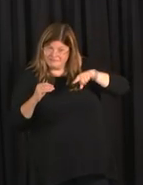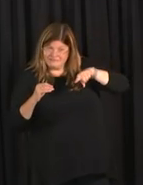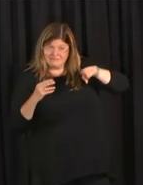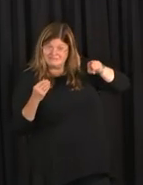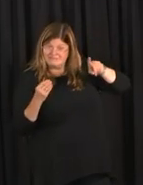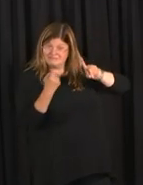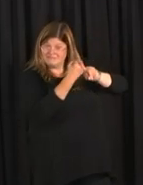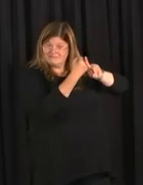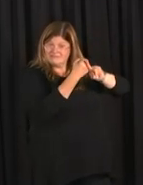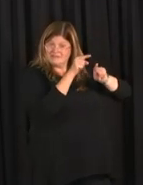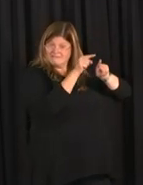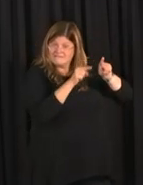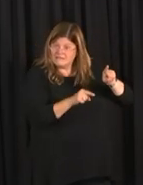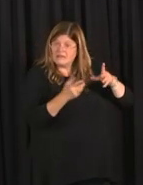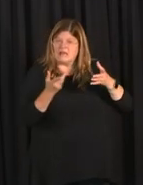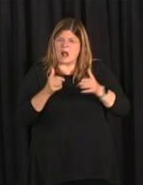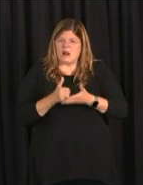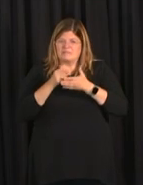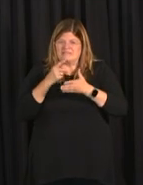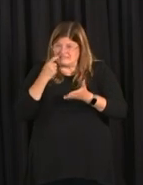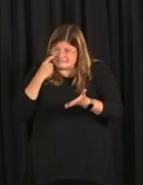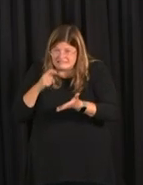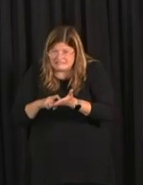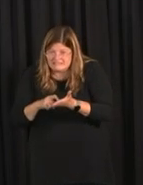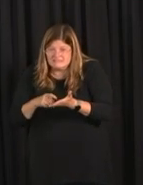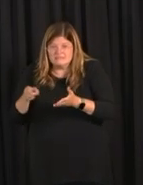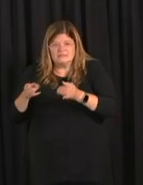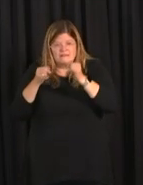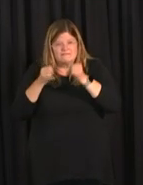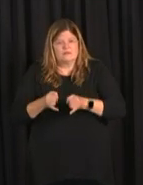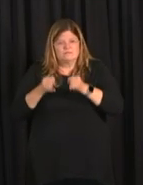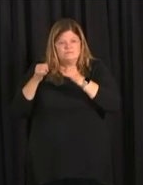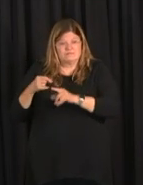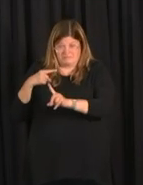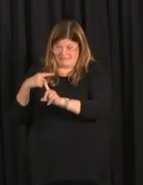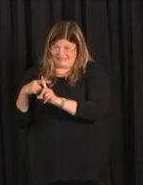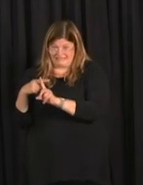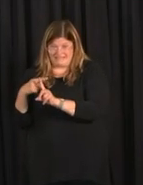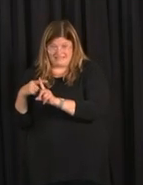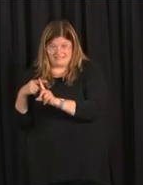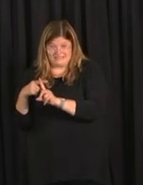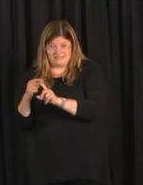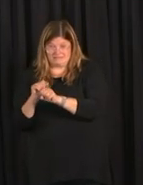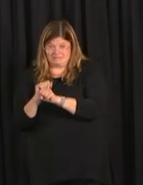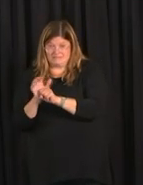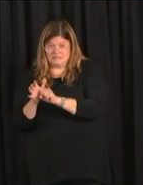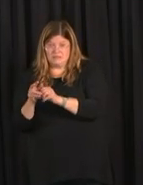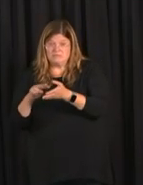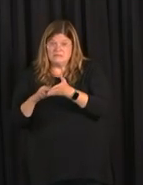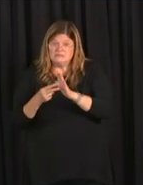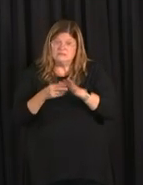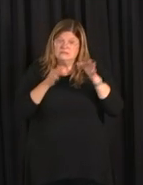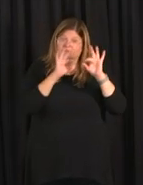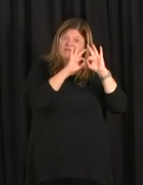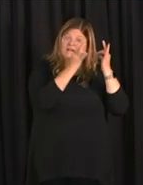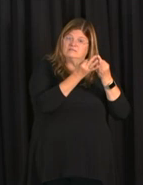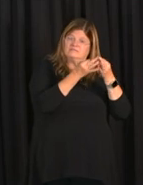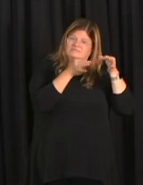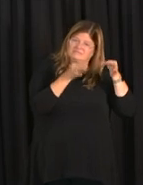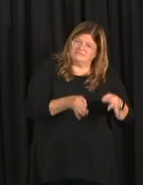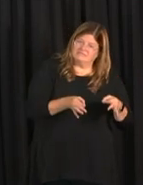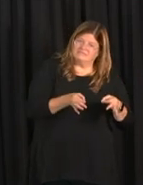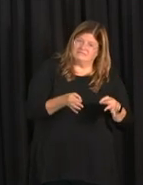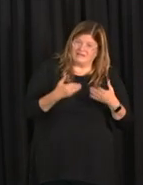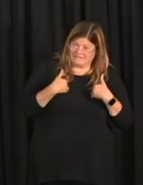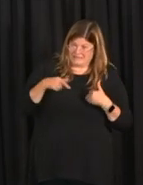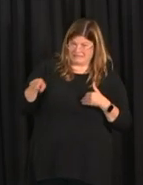the information that they received, noting that this individual was positive for COVID-19, the family made the decision to have